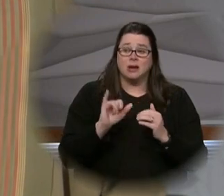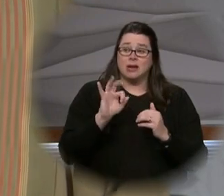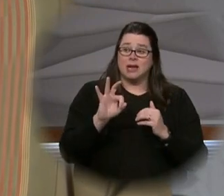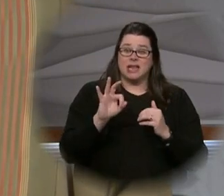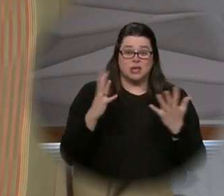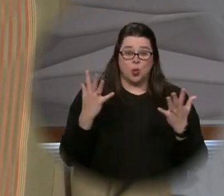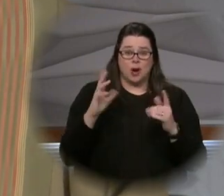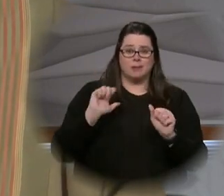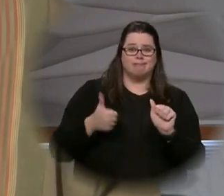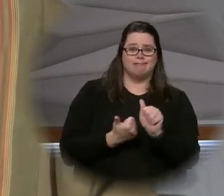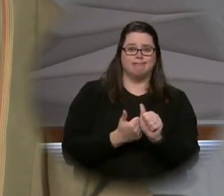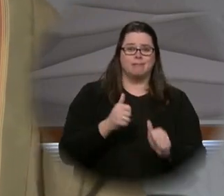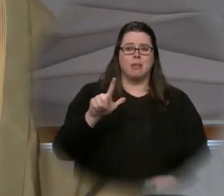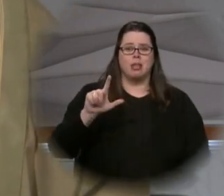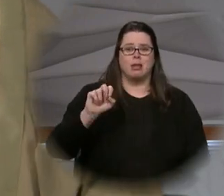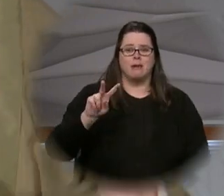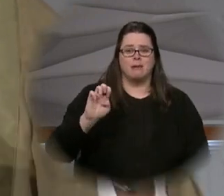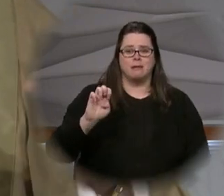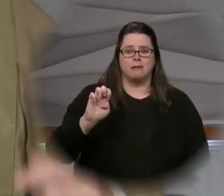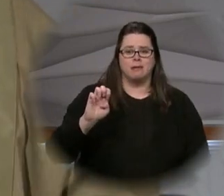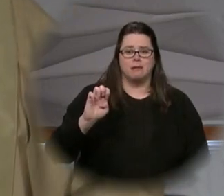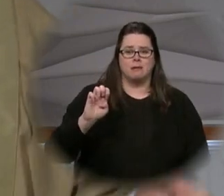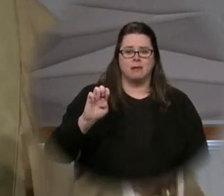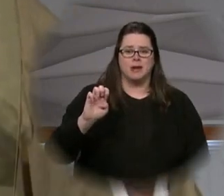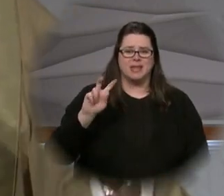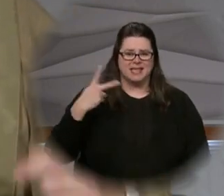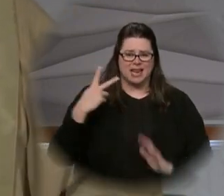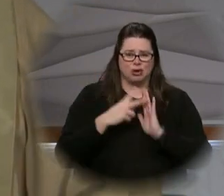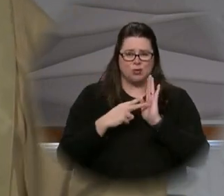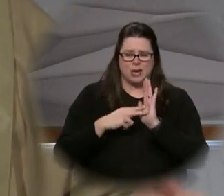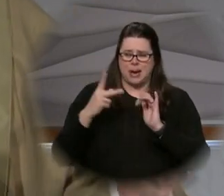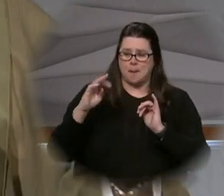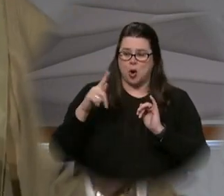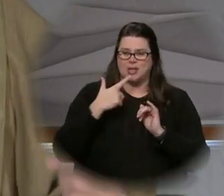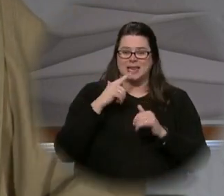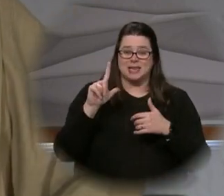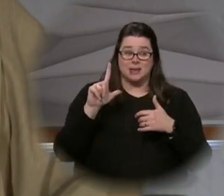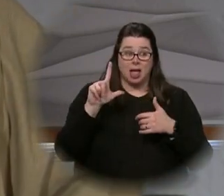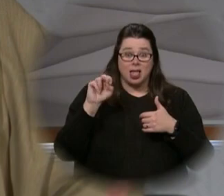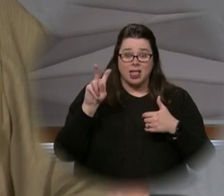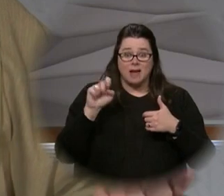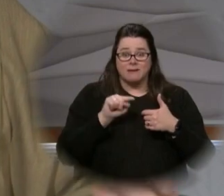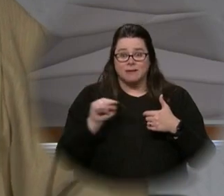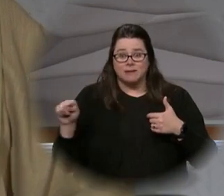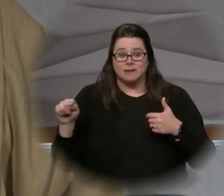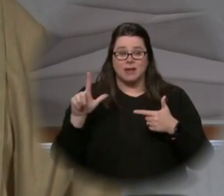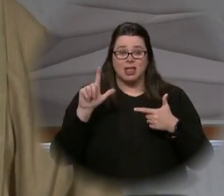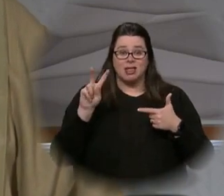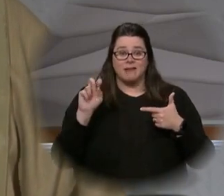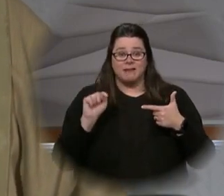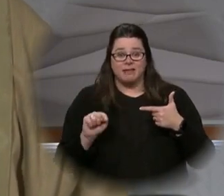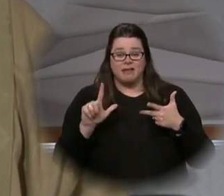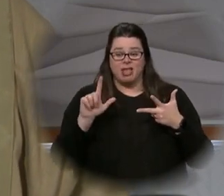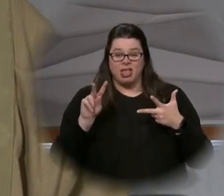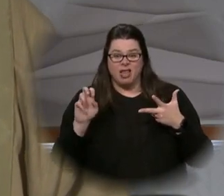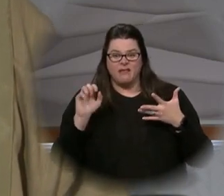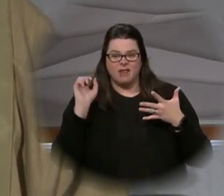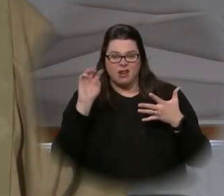this love that Paul's talking about. Love is, love is, love is. Love is Jesus